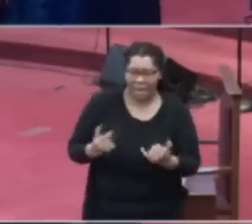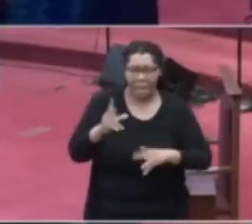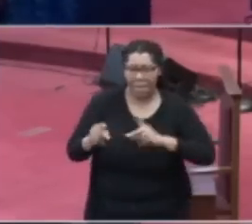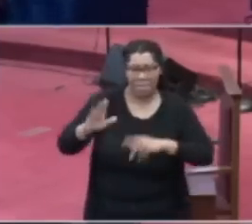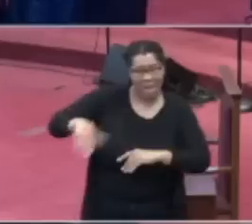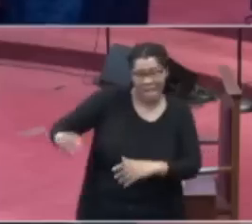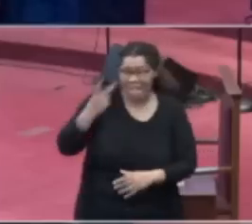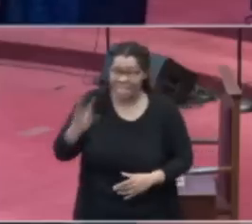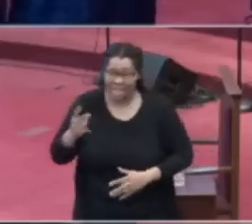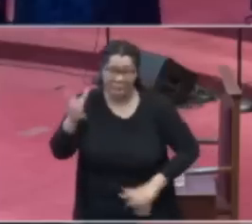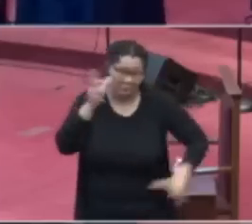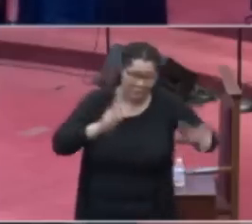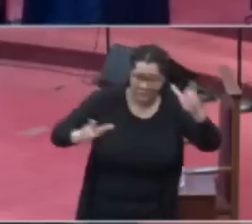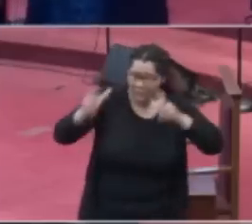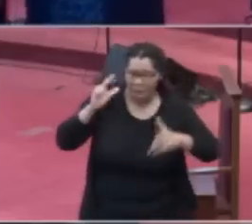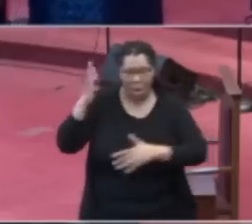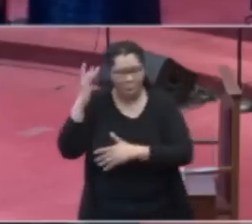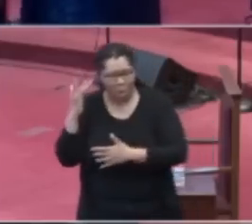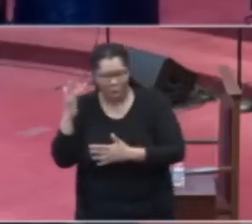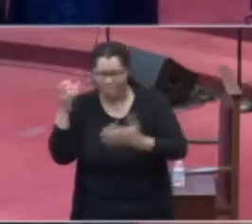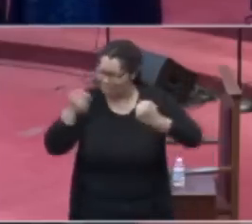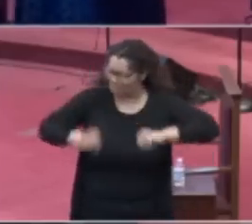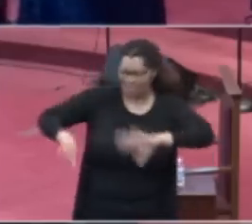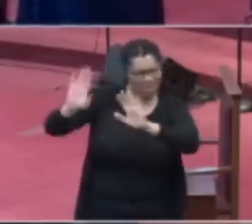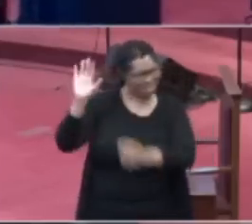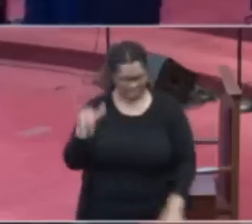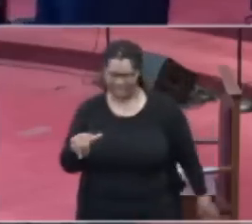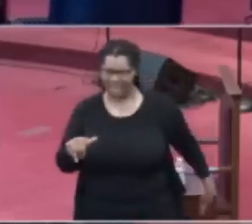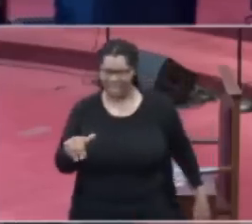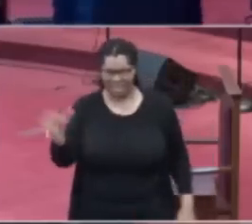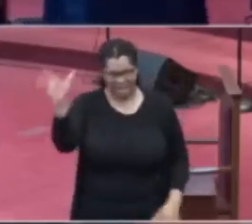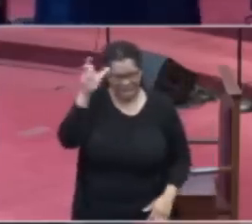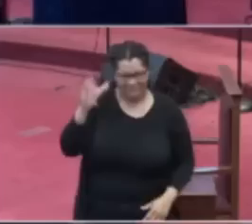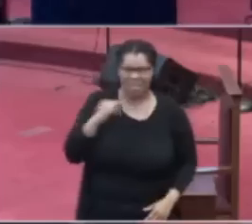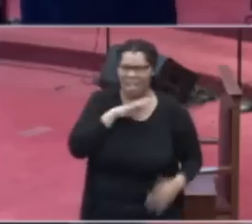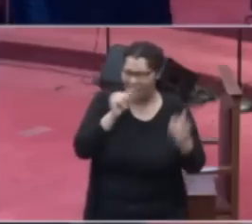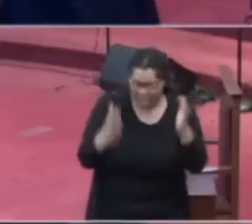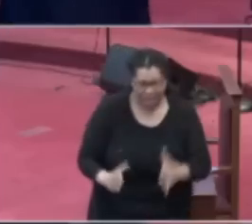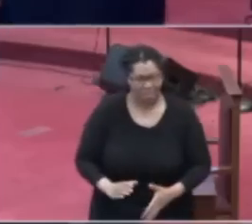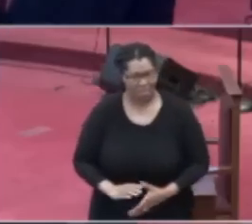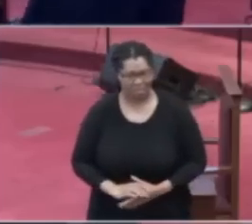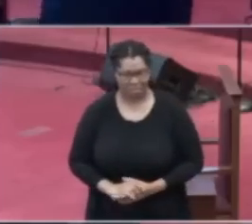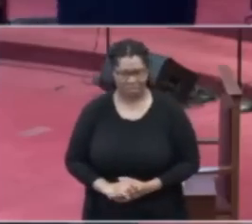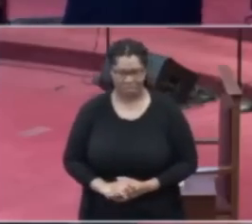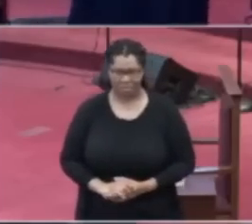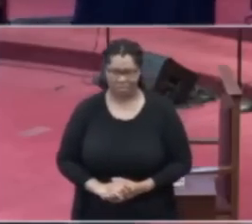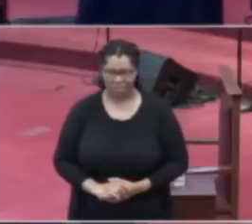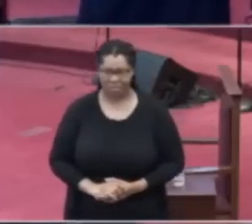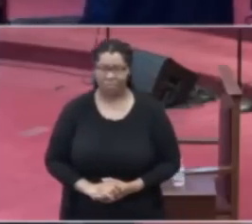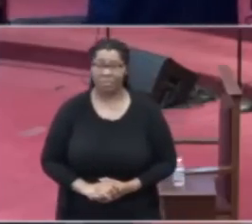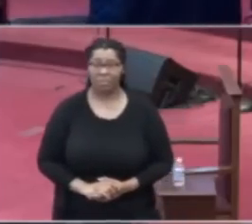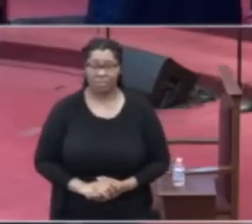not heard. And why would I want to give that up? The devil is a liar.